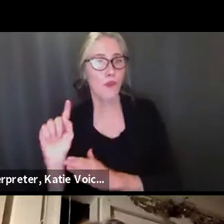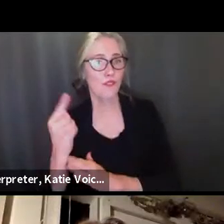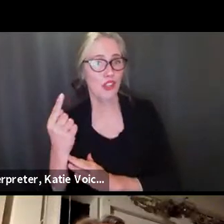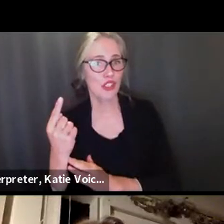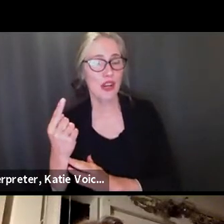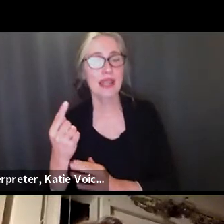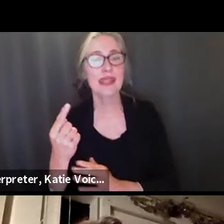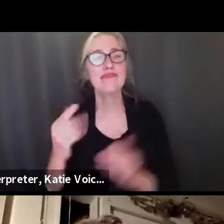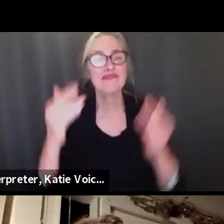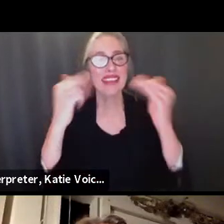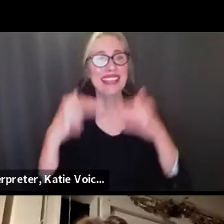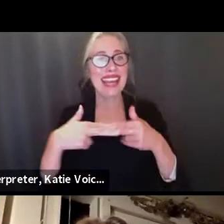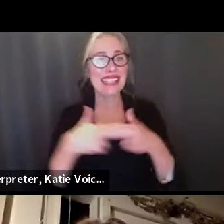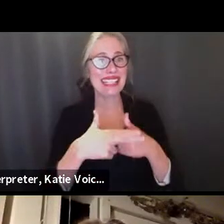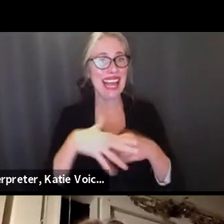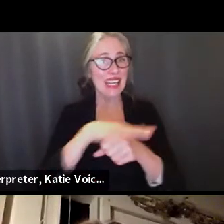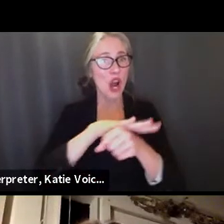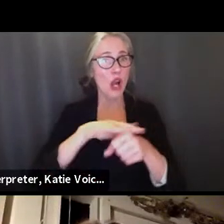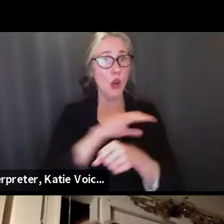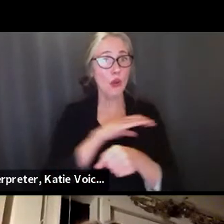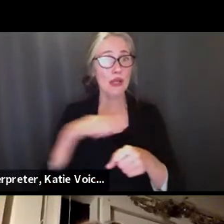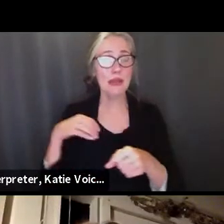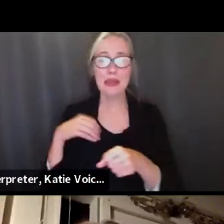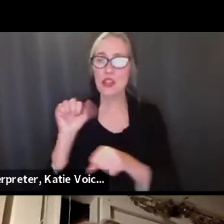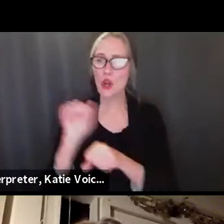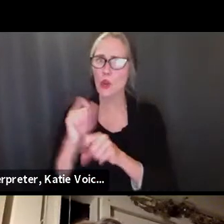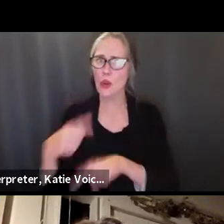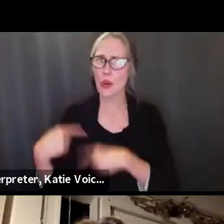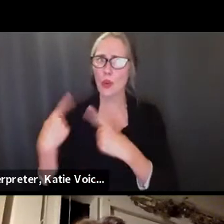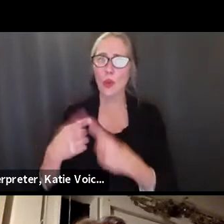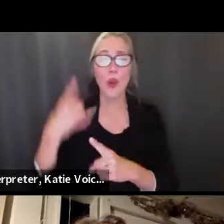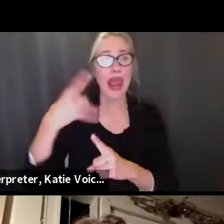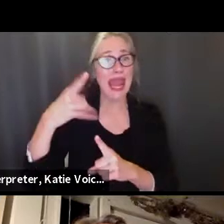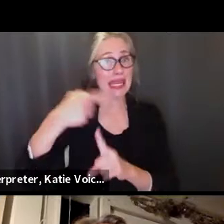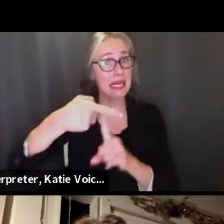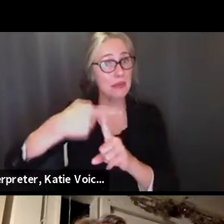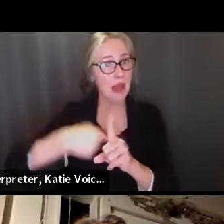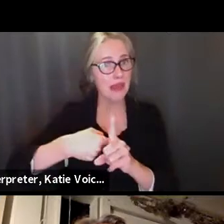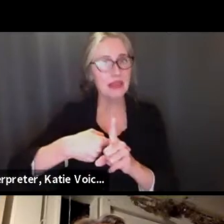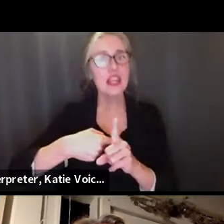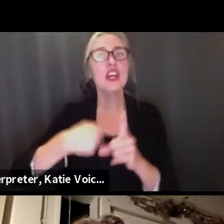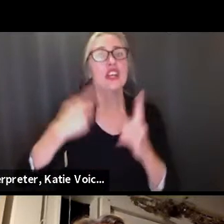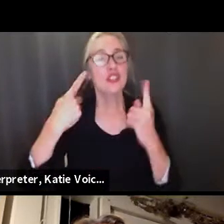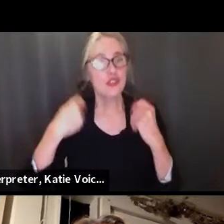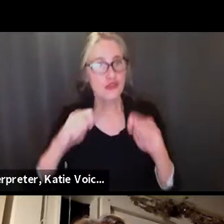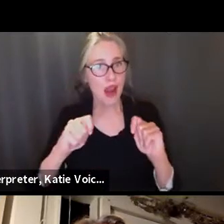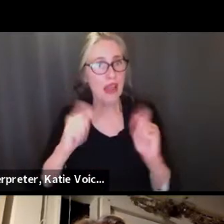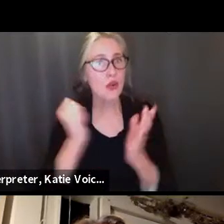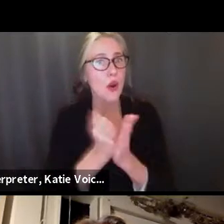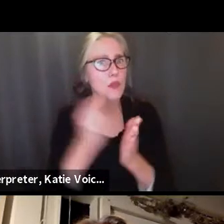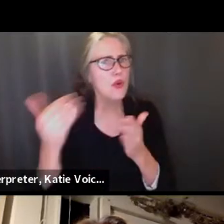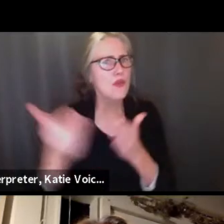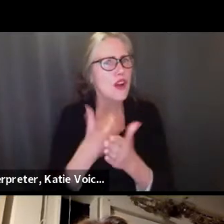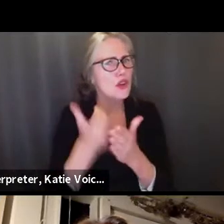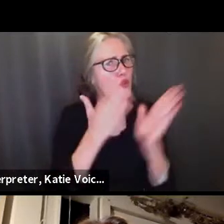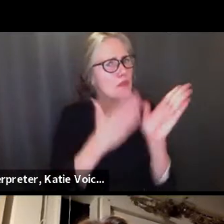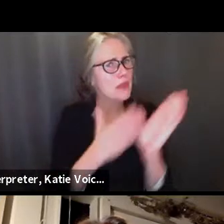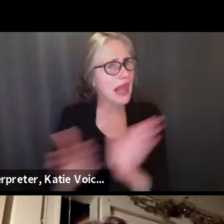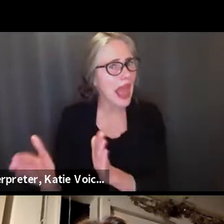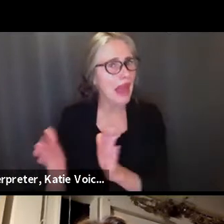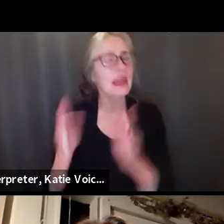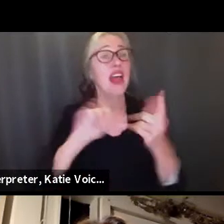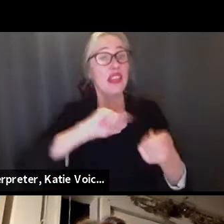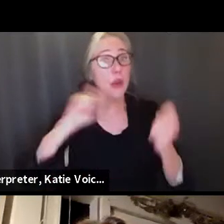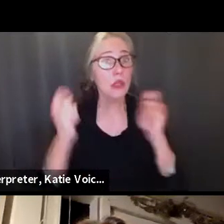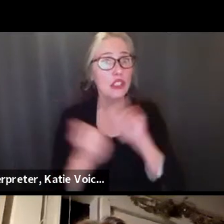Our local commission has worked over the last 18 months to design and approve a new strategic plan that dramatically changes